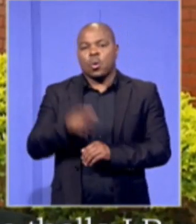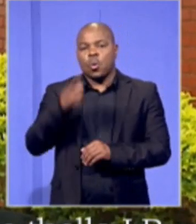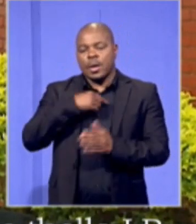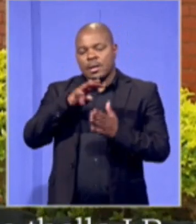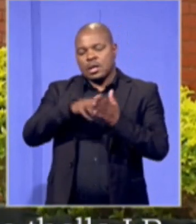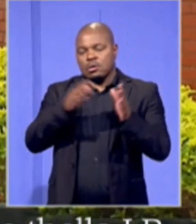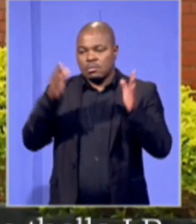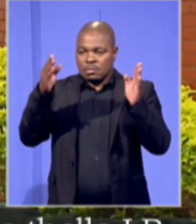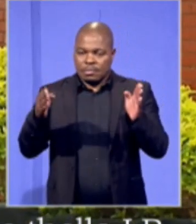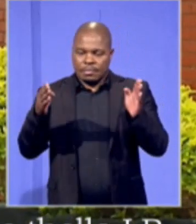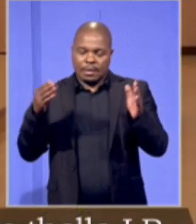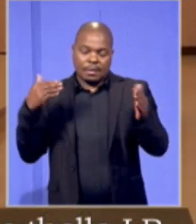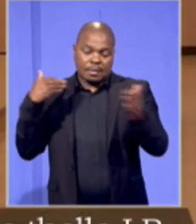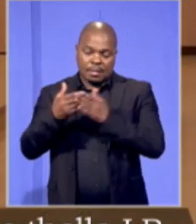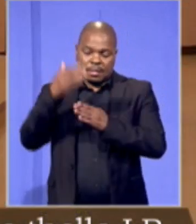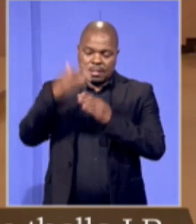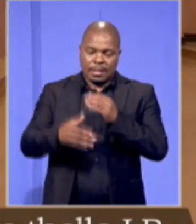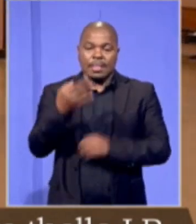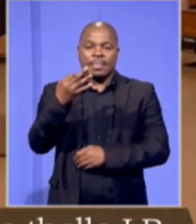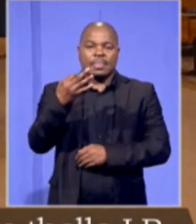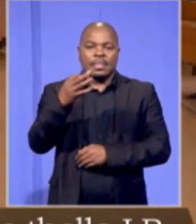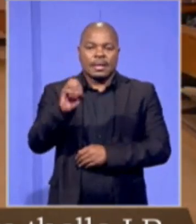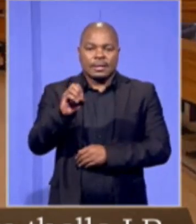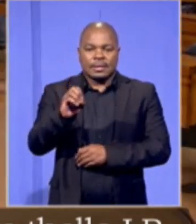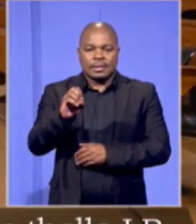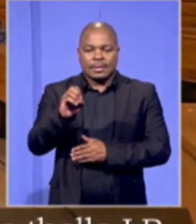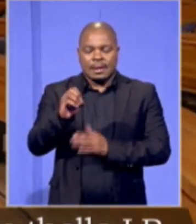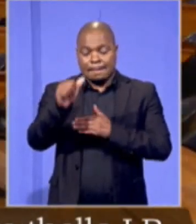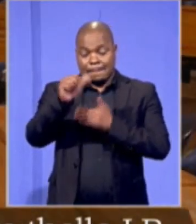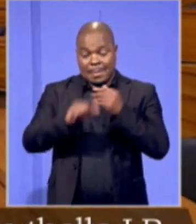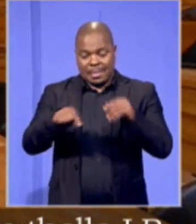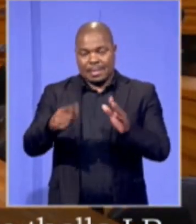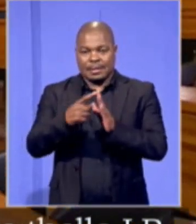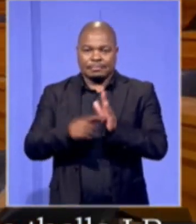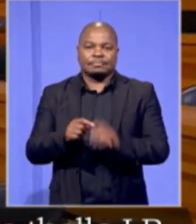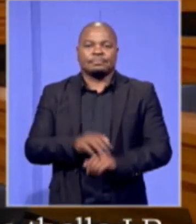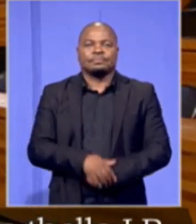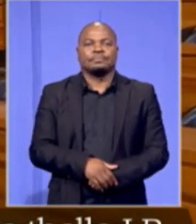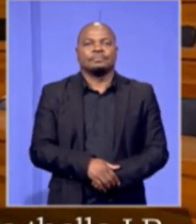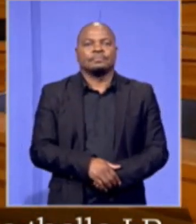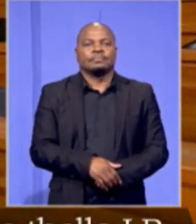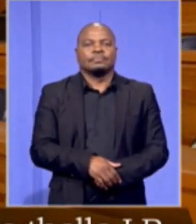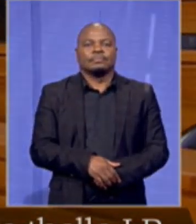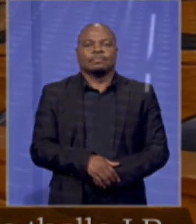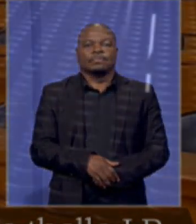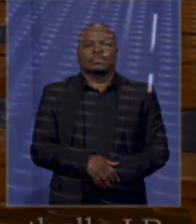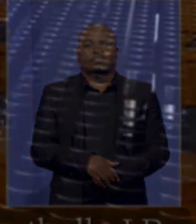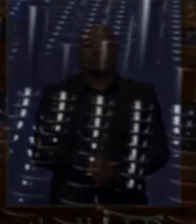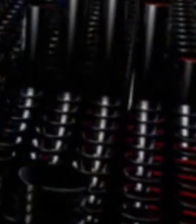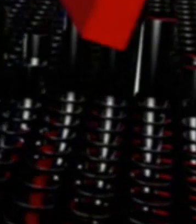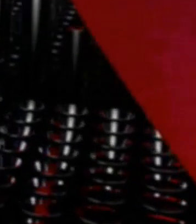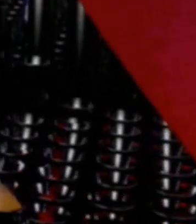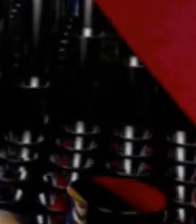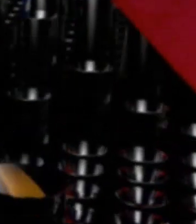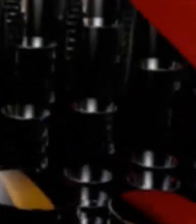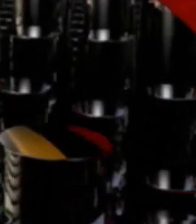the 30th of this month. Kikatlagonyoni wa dikgang tsa SABC, Toyando.